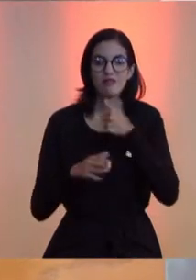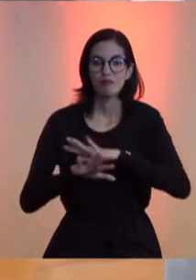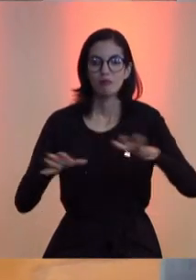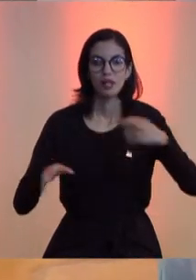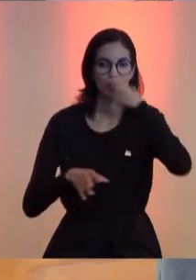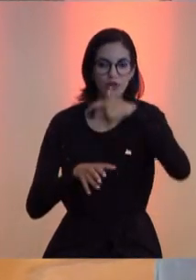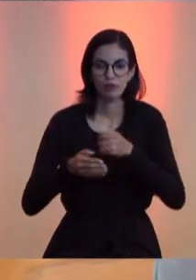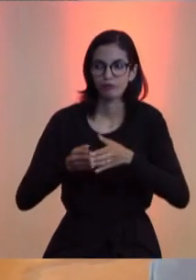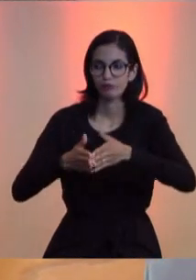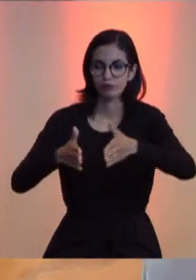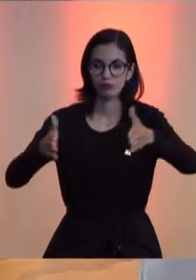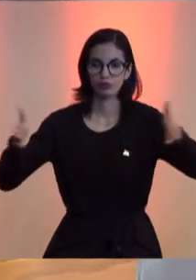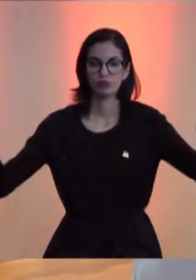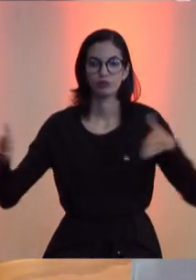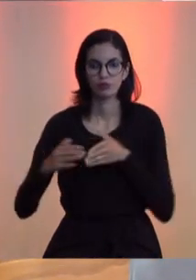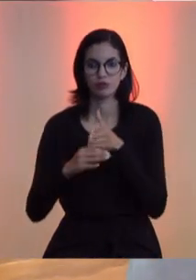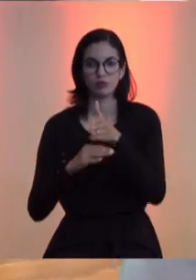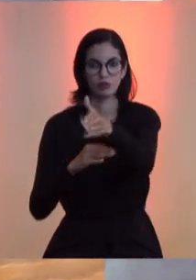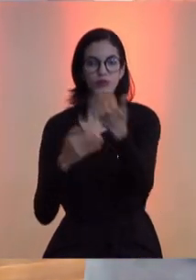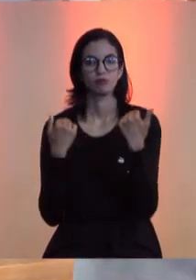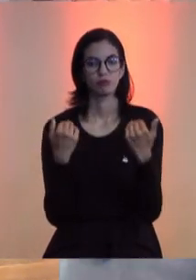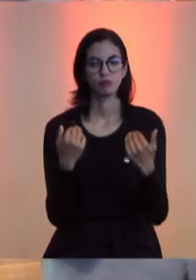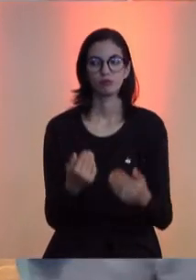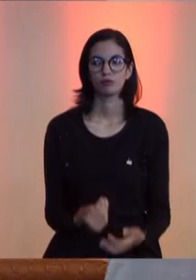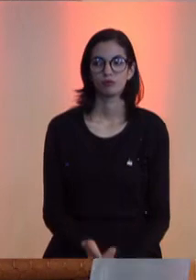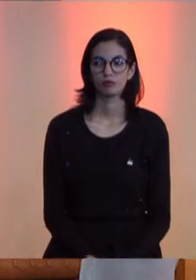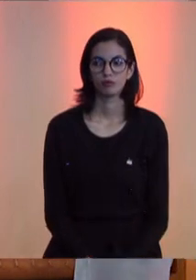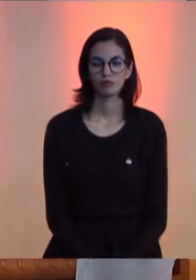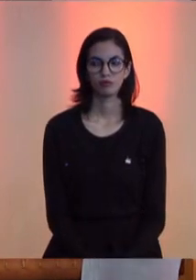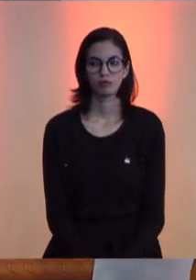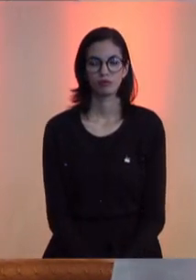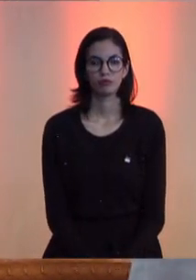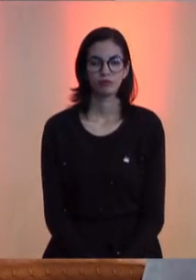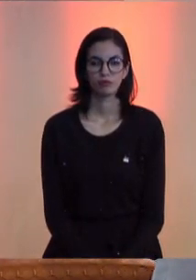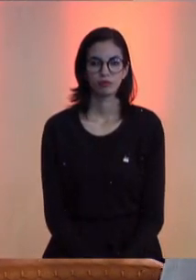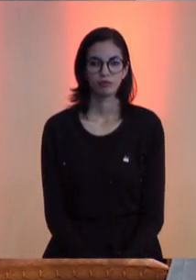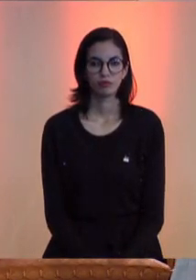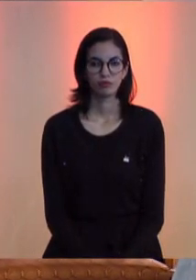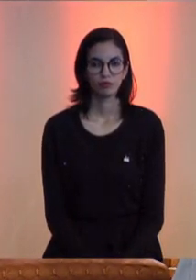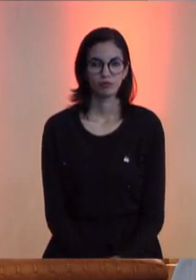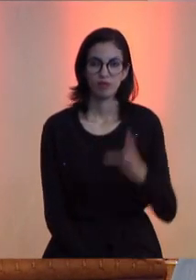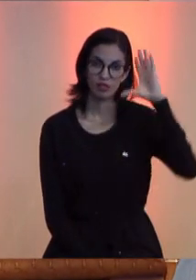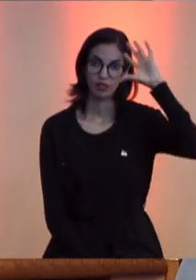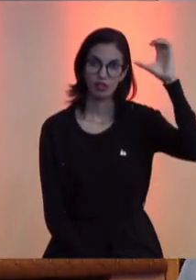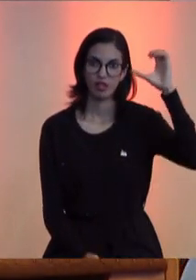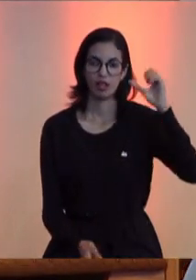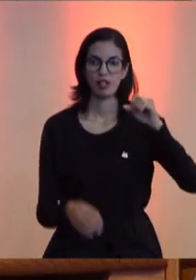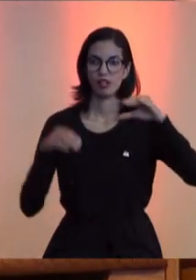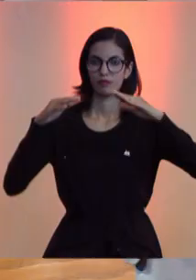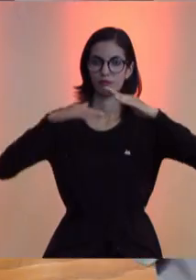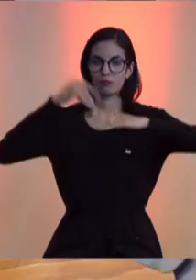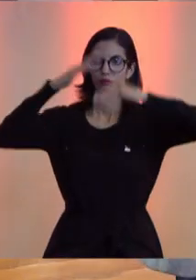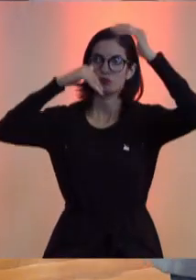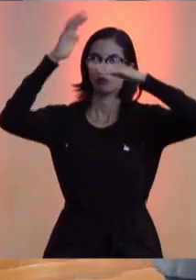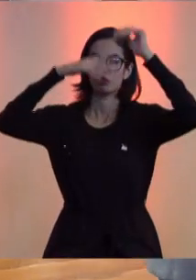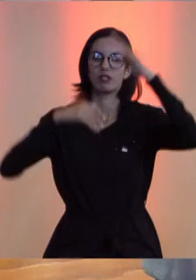how the walls of Jericho came tumbling down. Recordaron cómo las murallas de Jericó se derrumbaron.